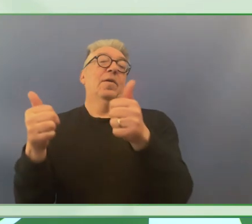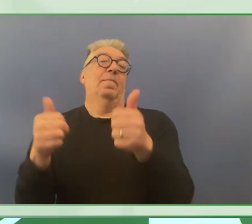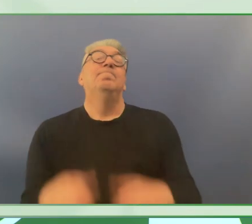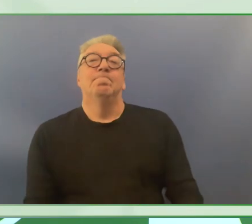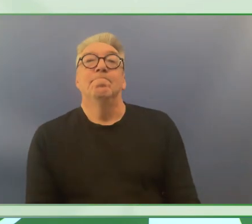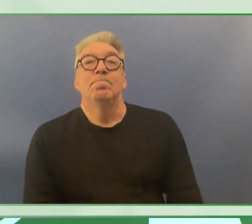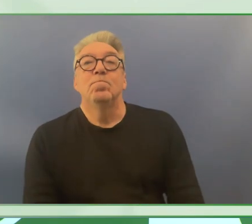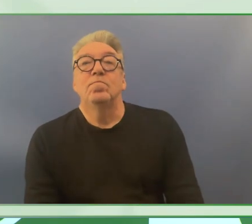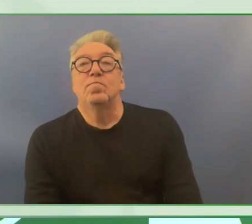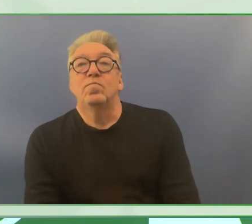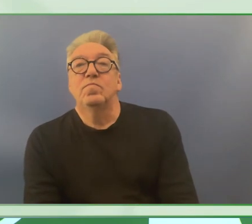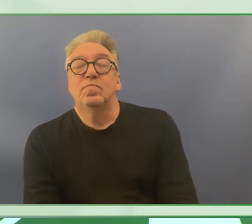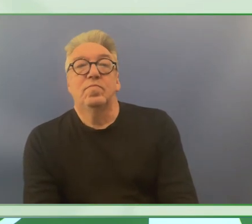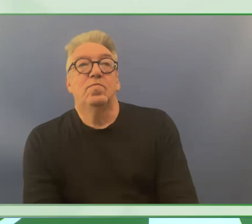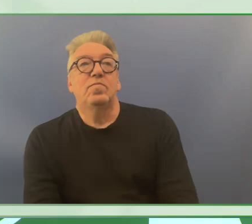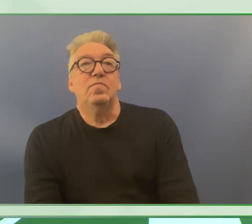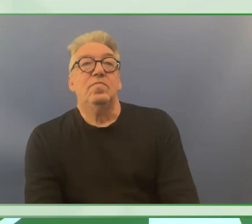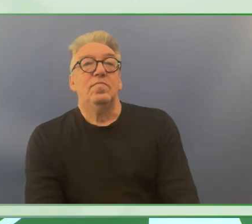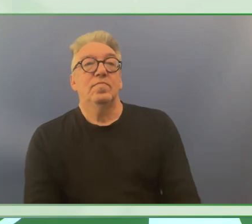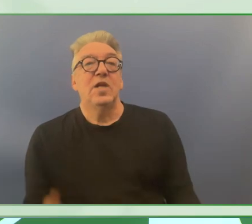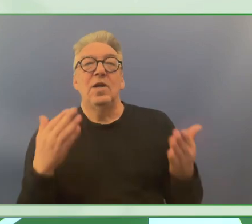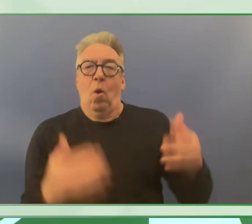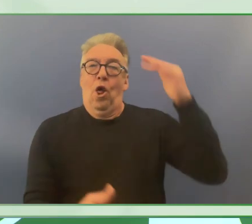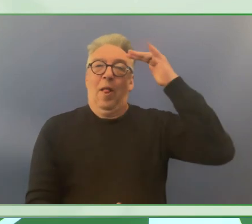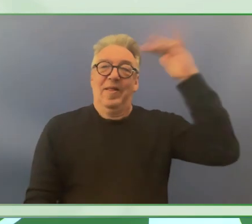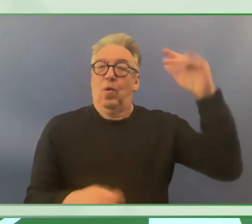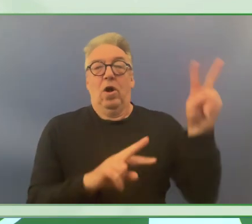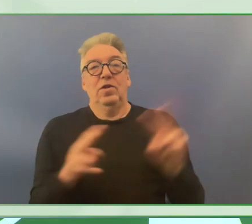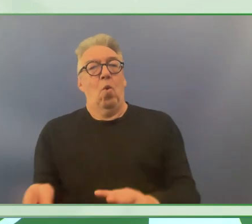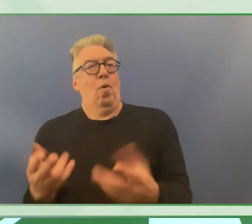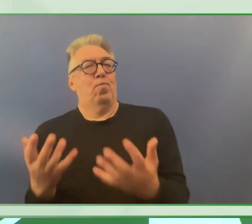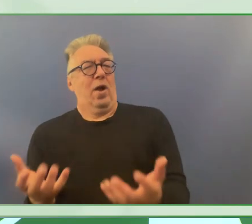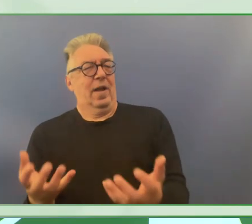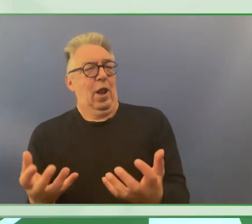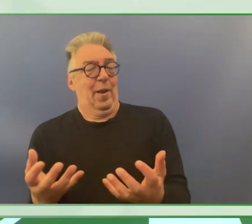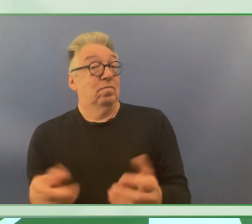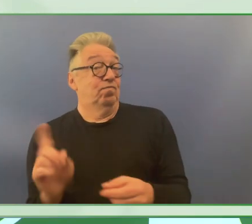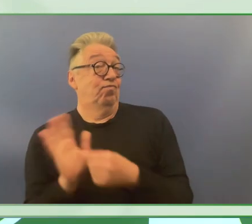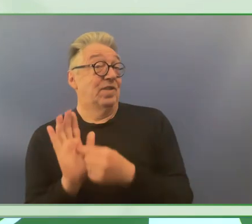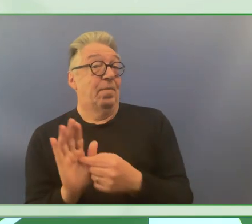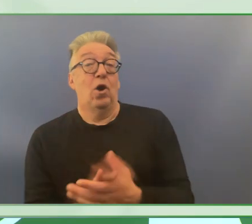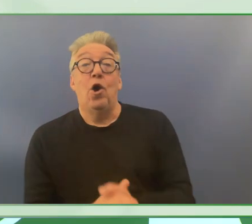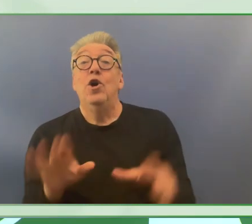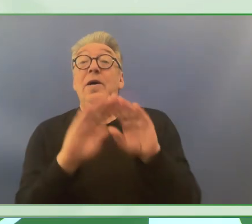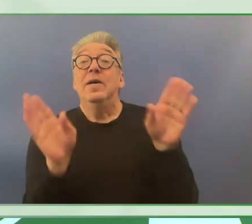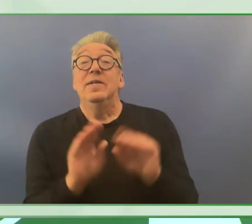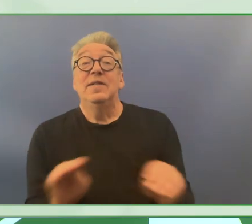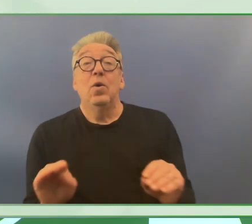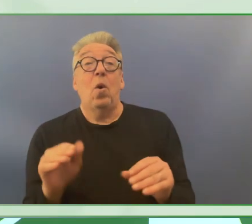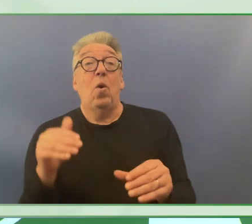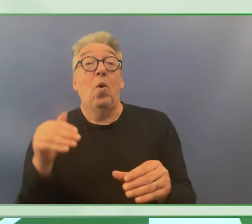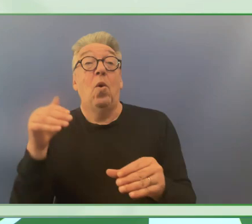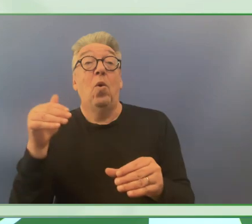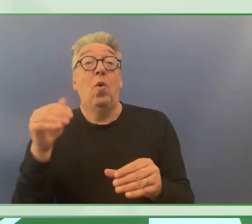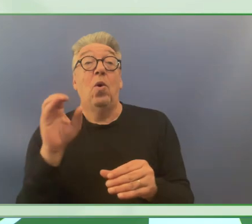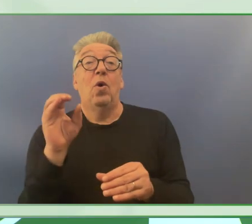Good, moving from theory to praxis, I have here a real-world example. It's a ZeroCon 25 infobot. It's an event FHQ